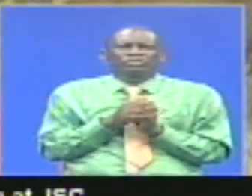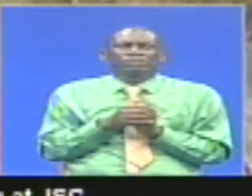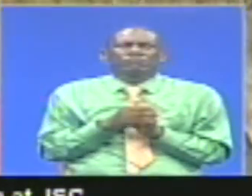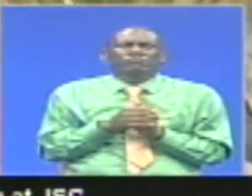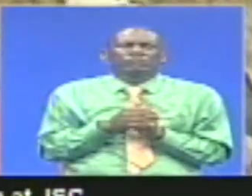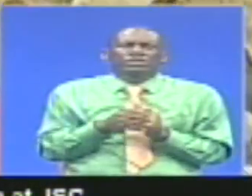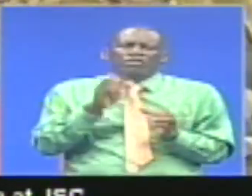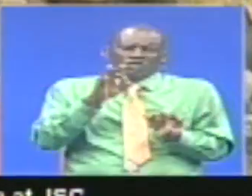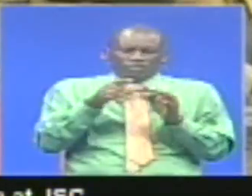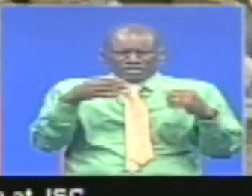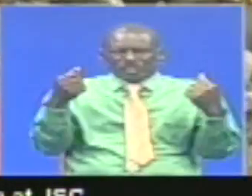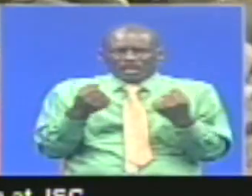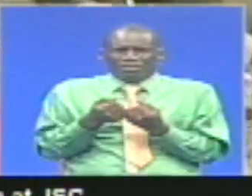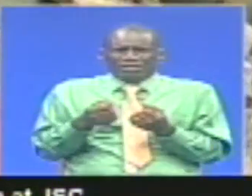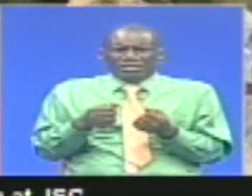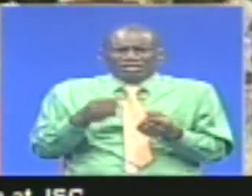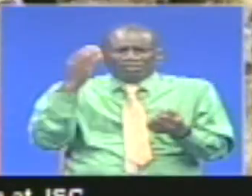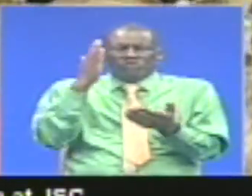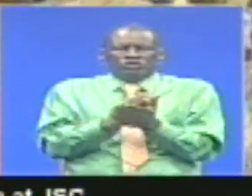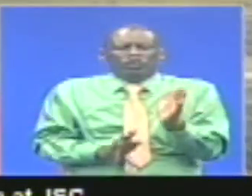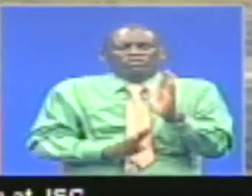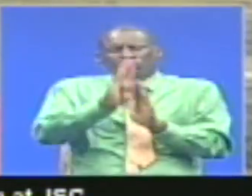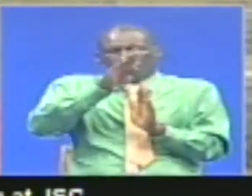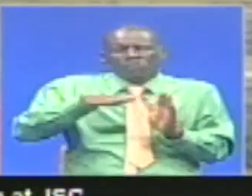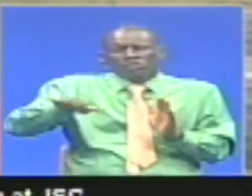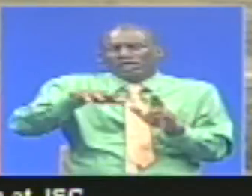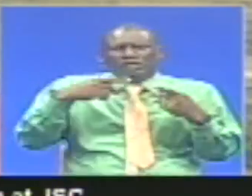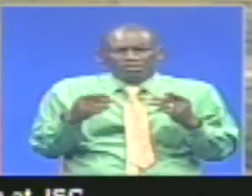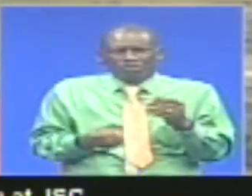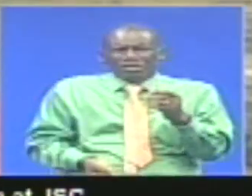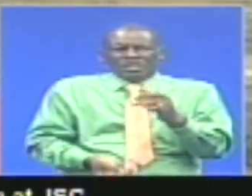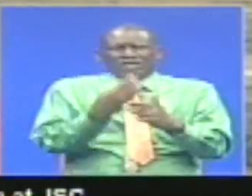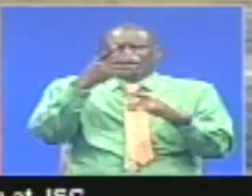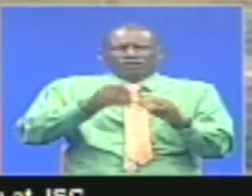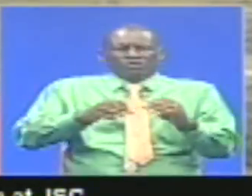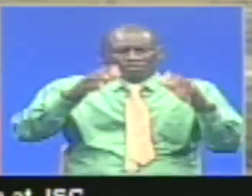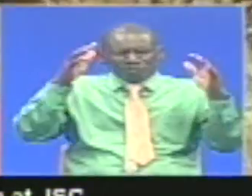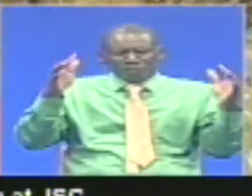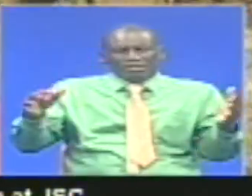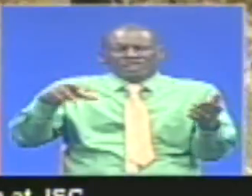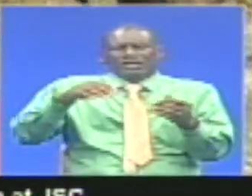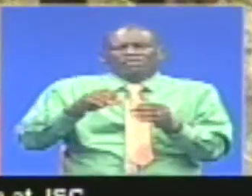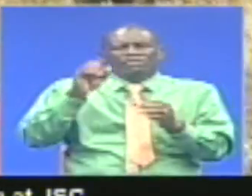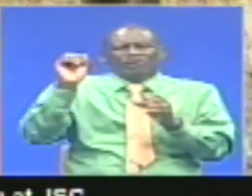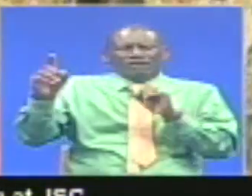Should that happen, it will be real development for the locals arising from the expansive wind project.